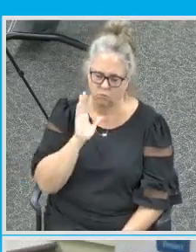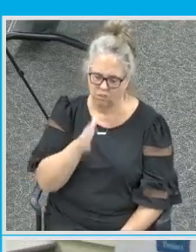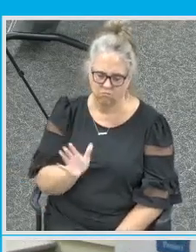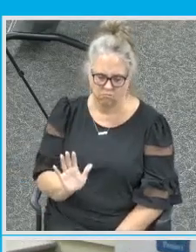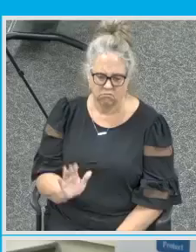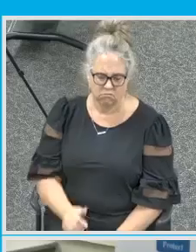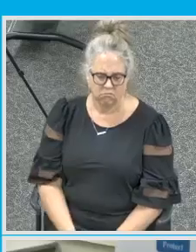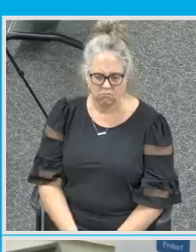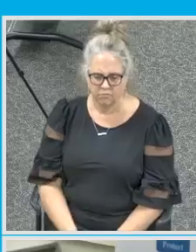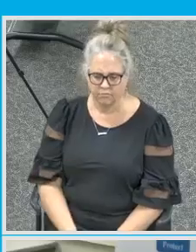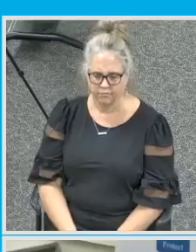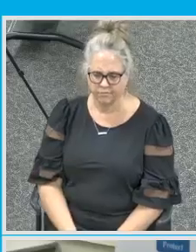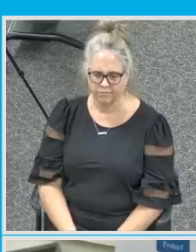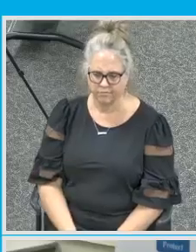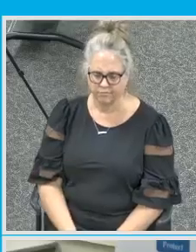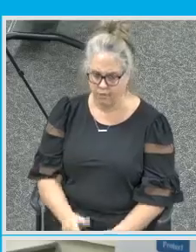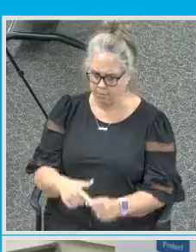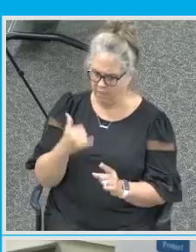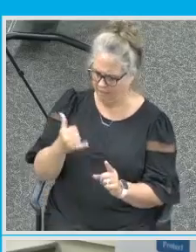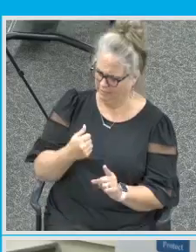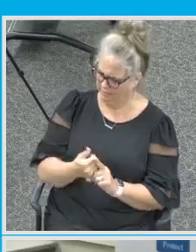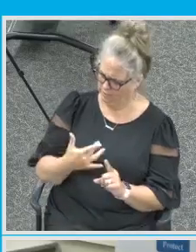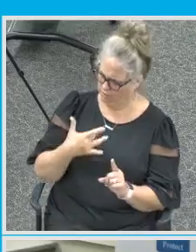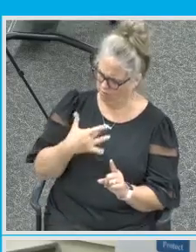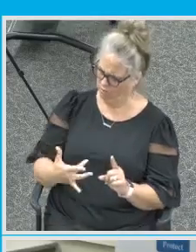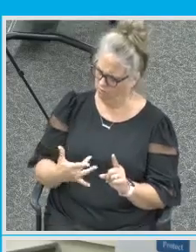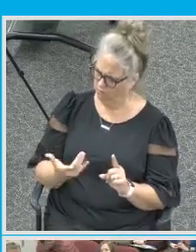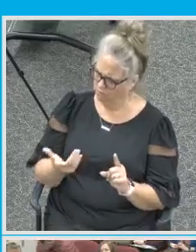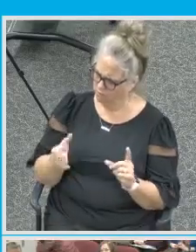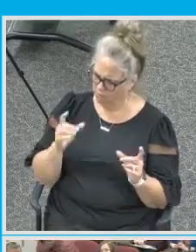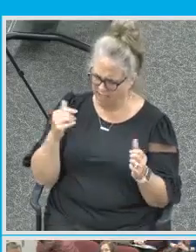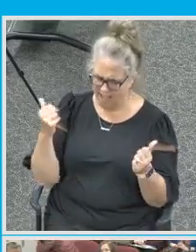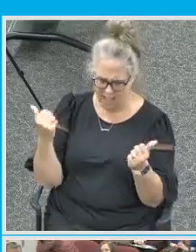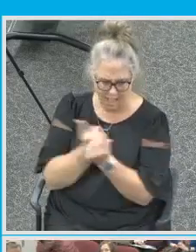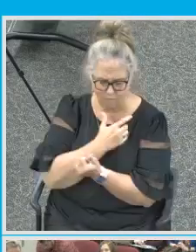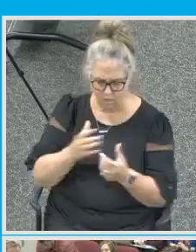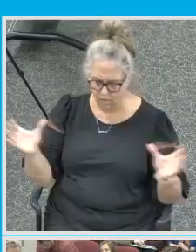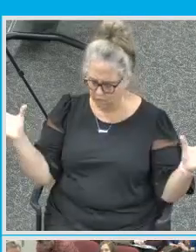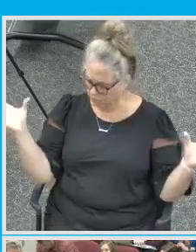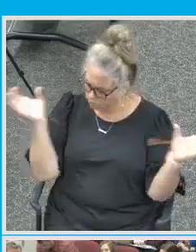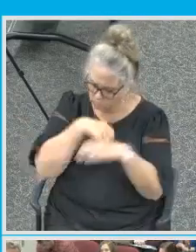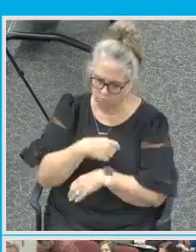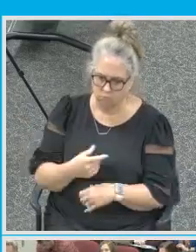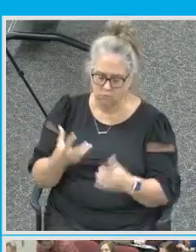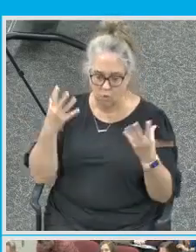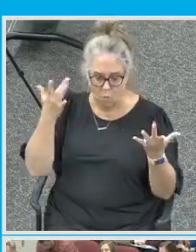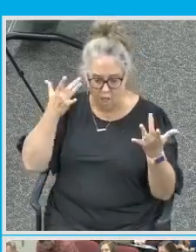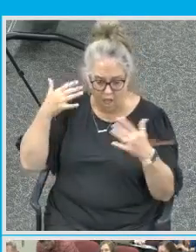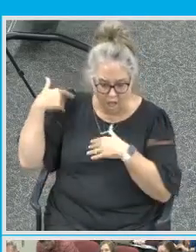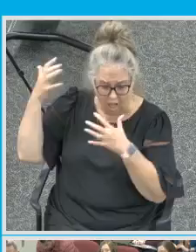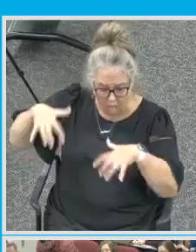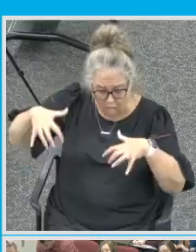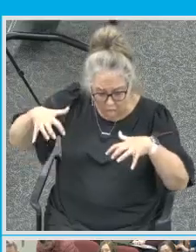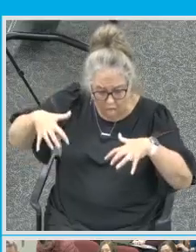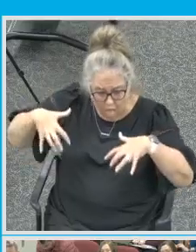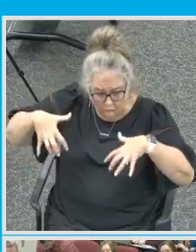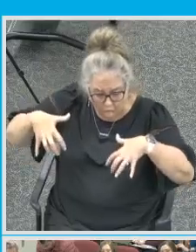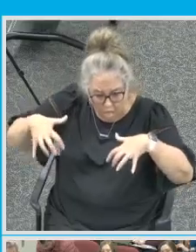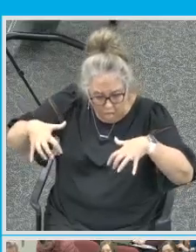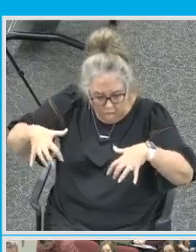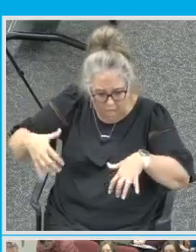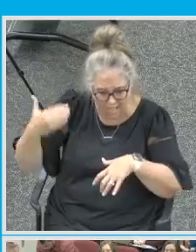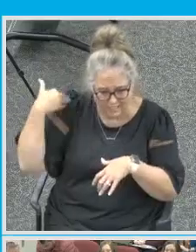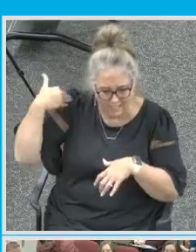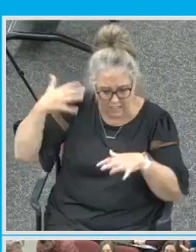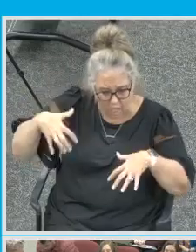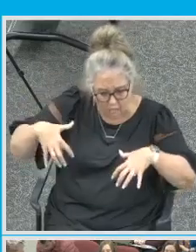season. I mean, we've had a bizarre monsoon, maybe not monsoon, depending, so that geographically around the state has been a little different